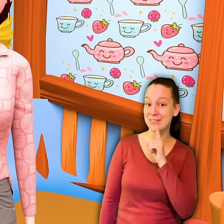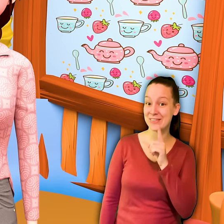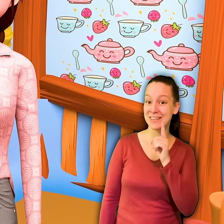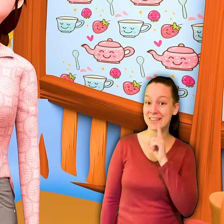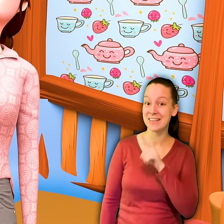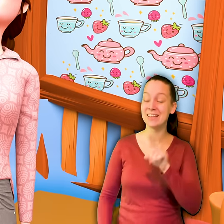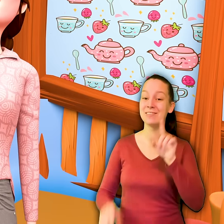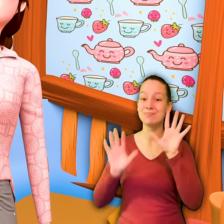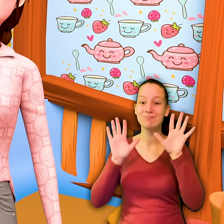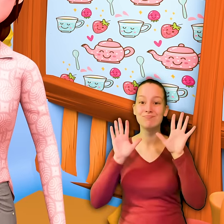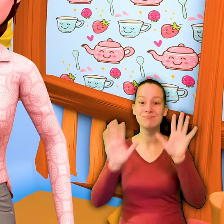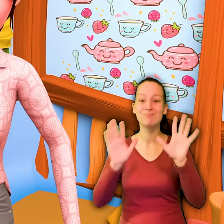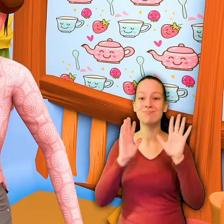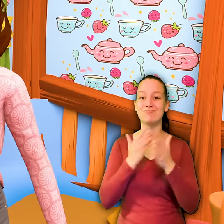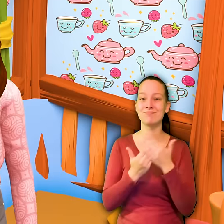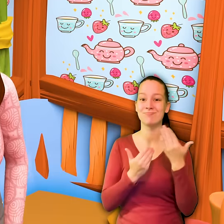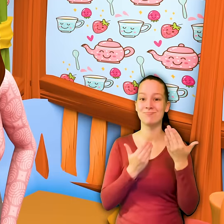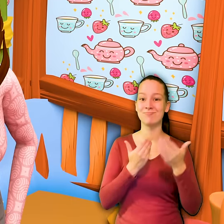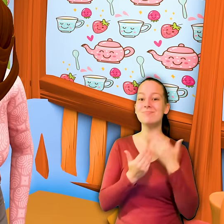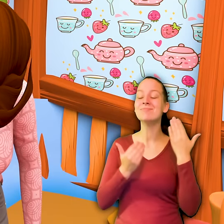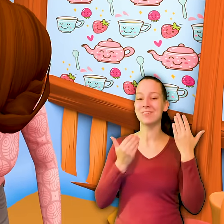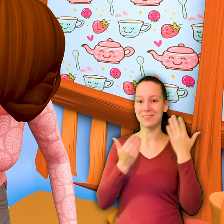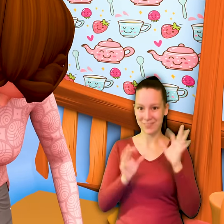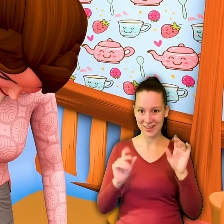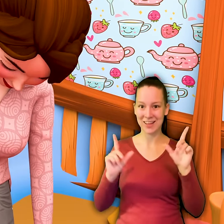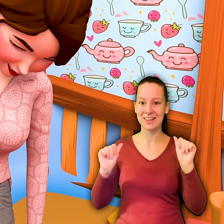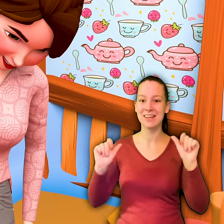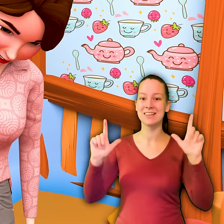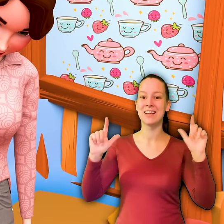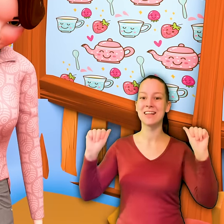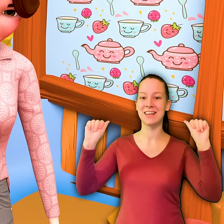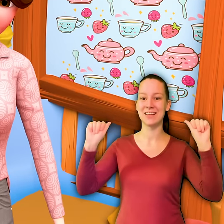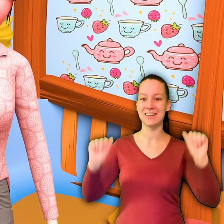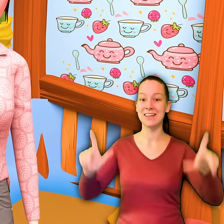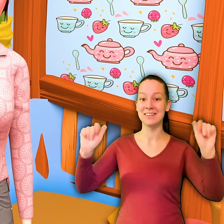it was really easy to make